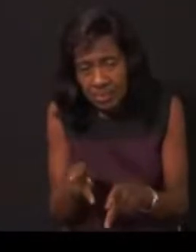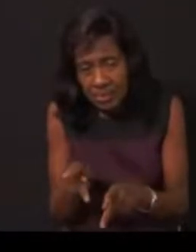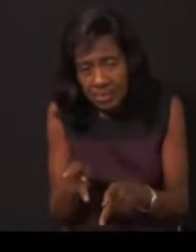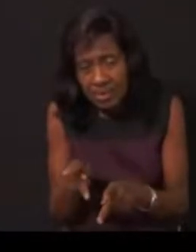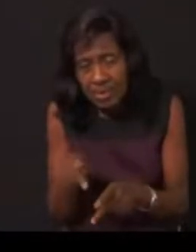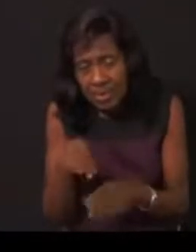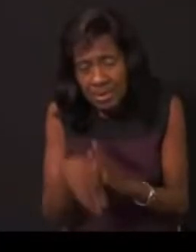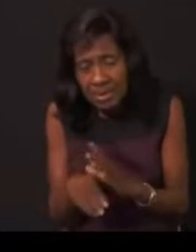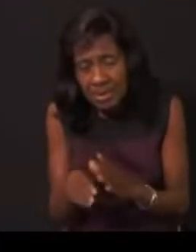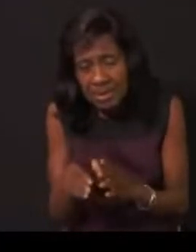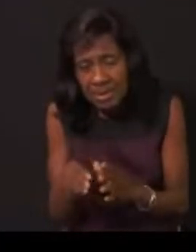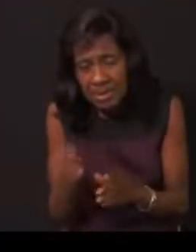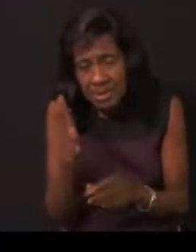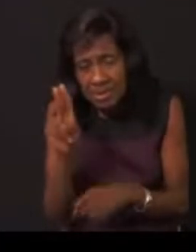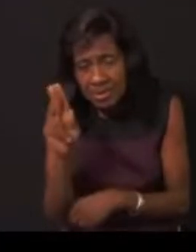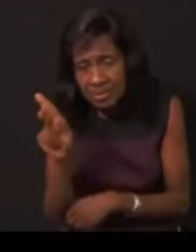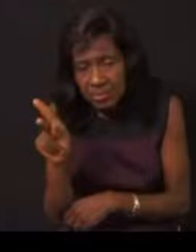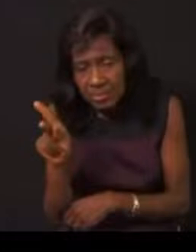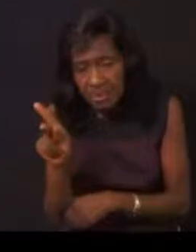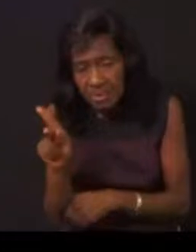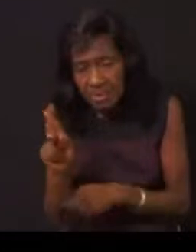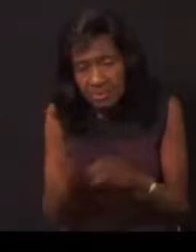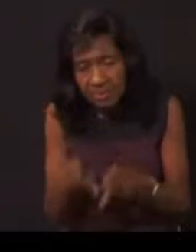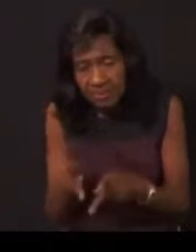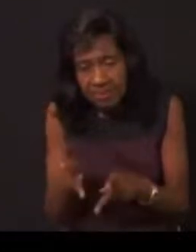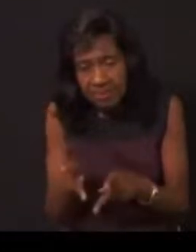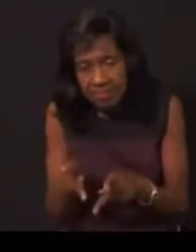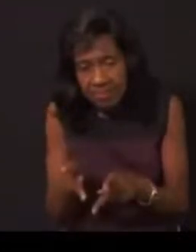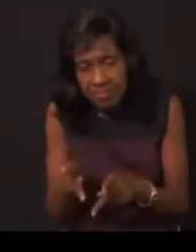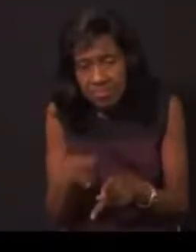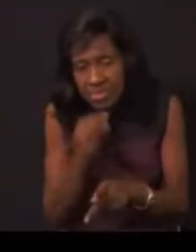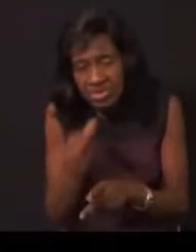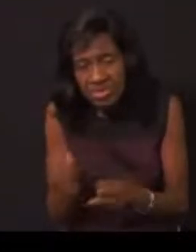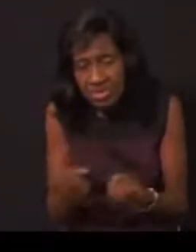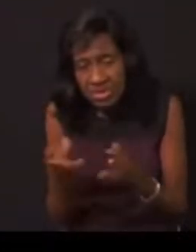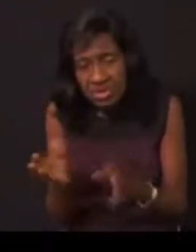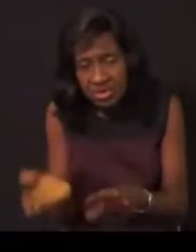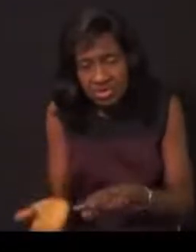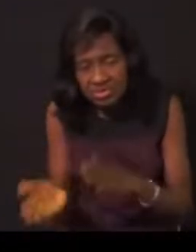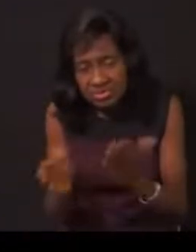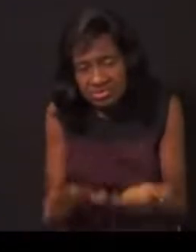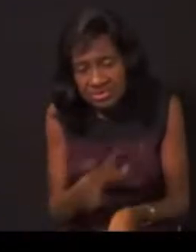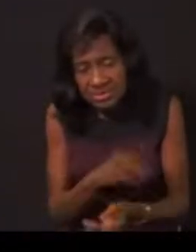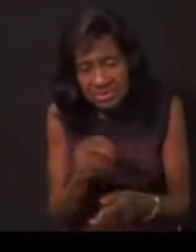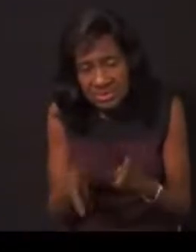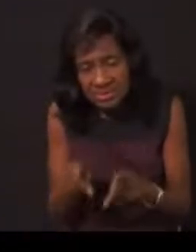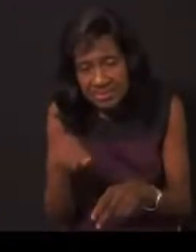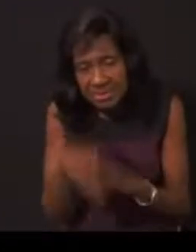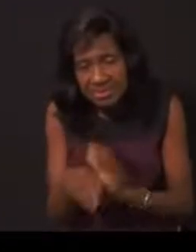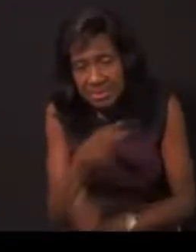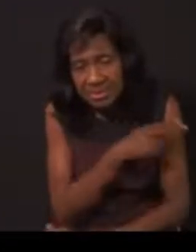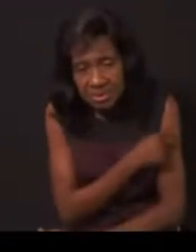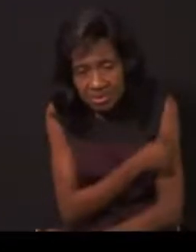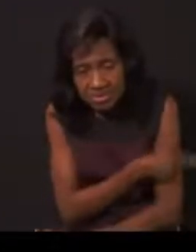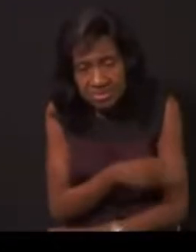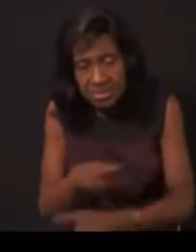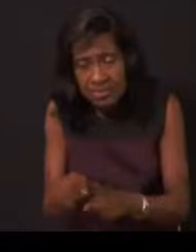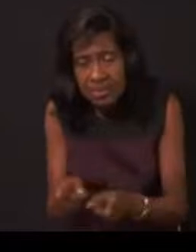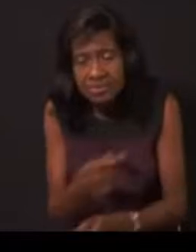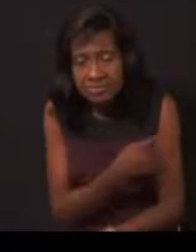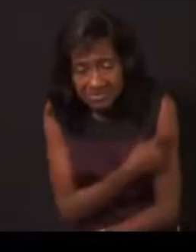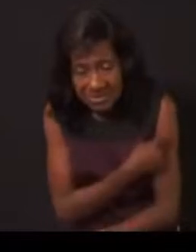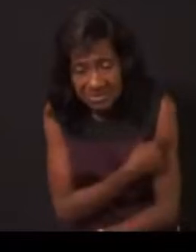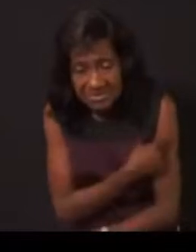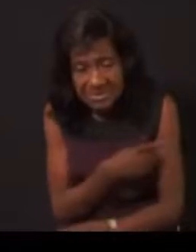into deaths and people being seriously in hospital. So, the vaccines are really doing their job in the UK,